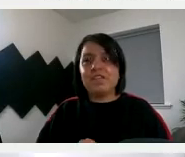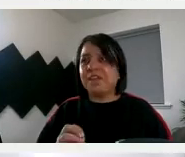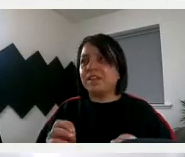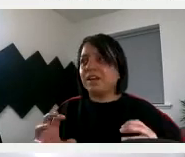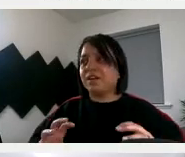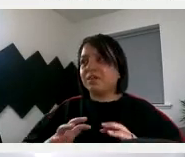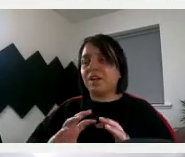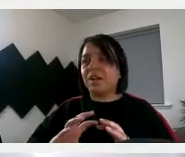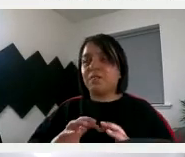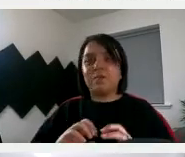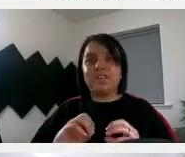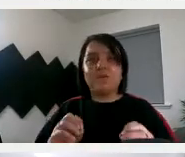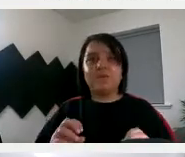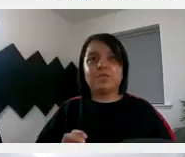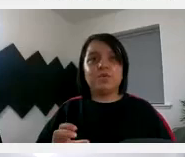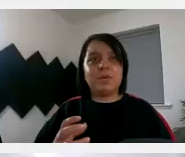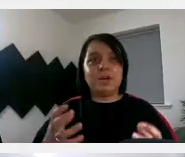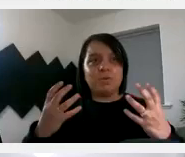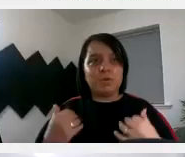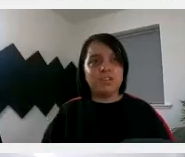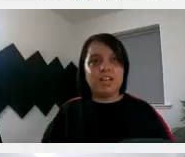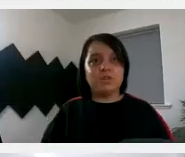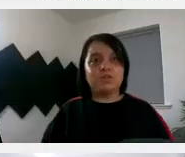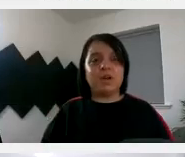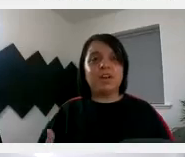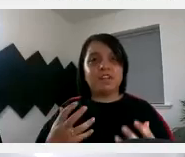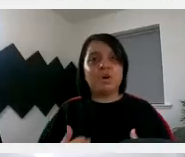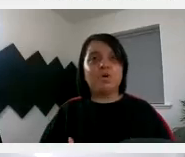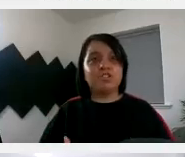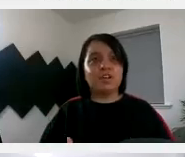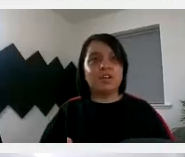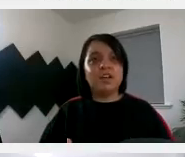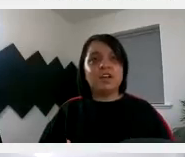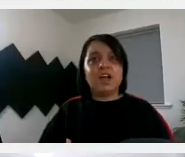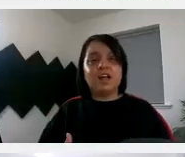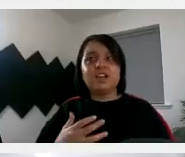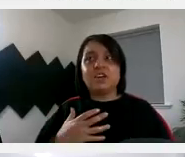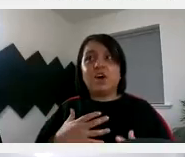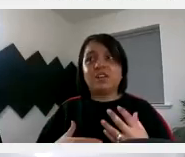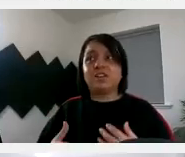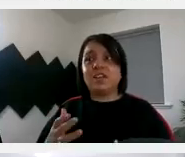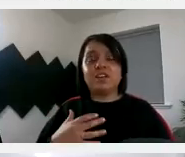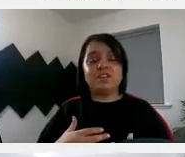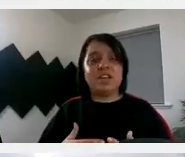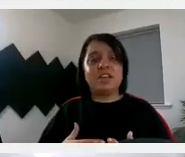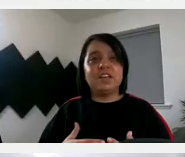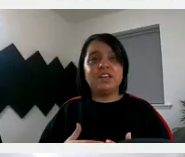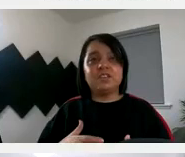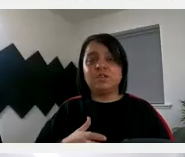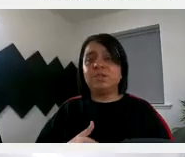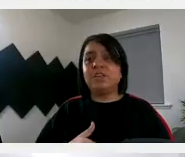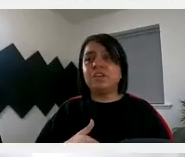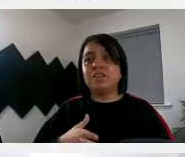Never forget that with language, it's all about your body language as well, and the culture and the content in how you're saying it.